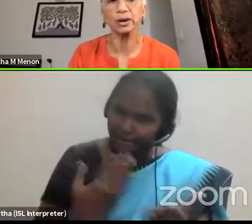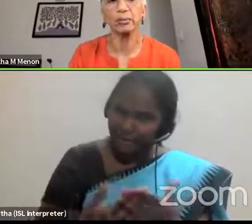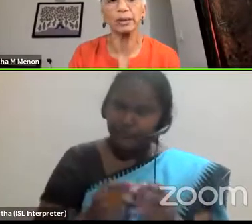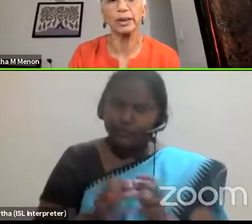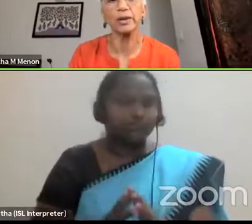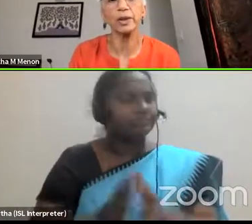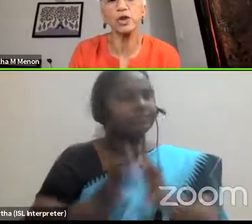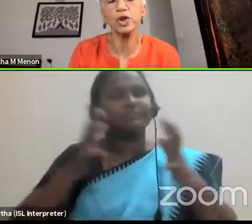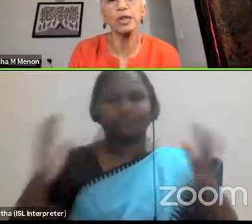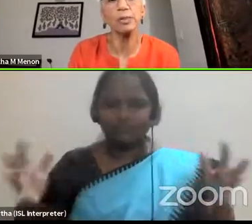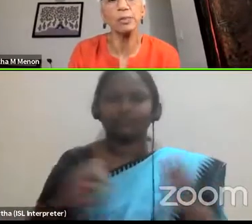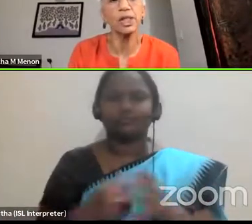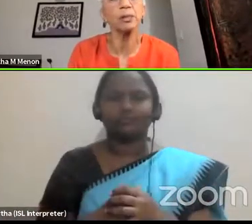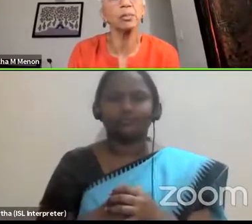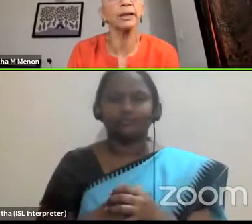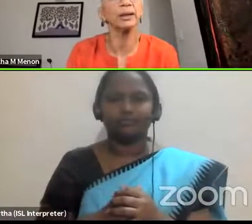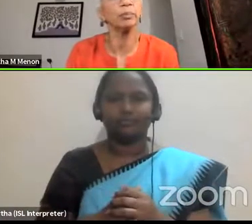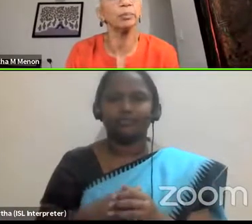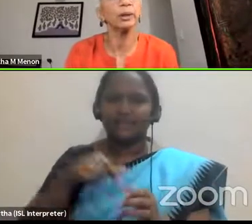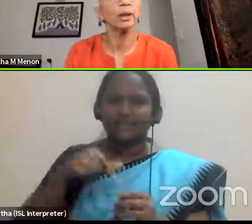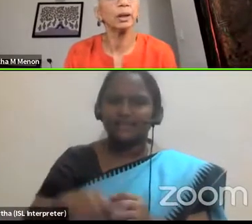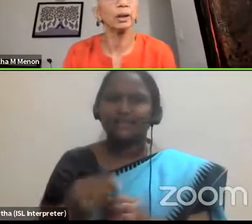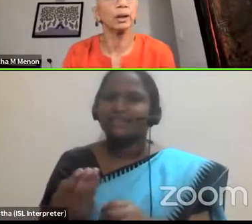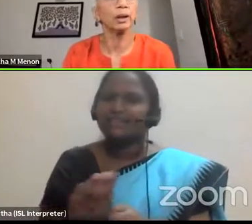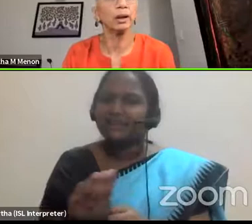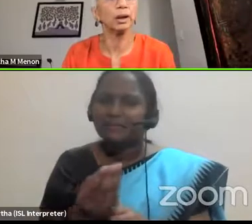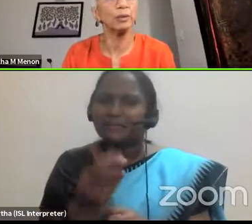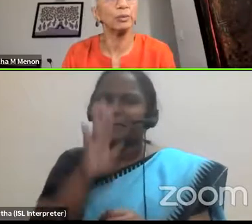huge. It is just limited by